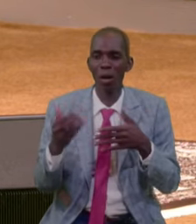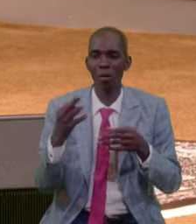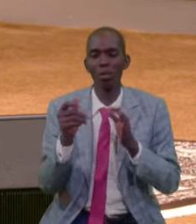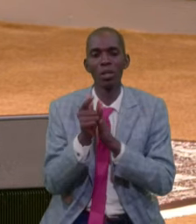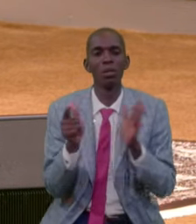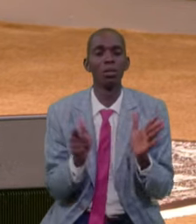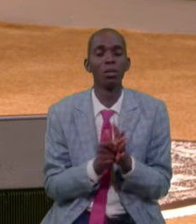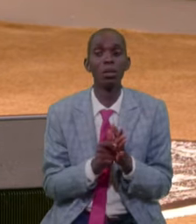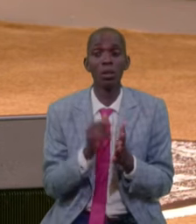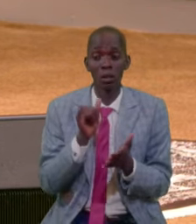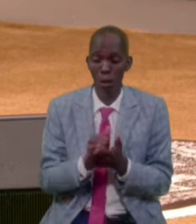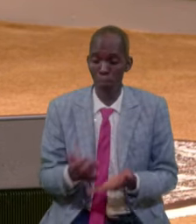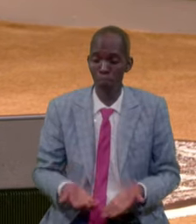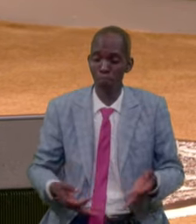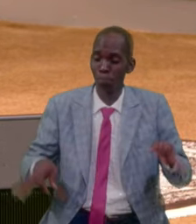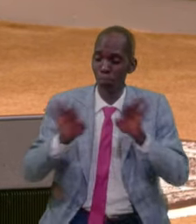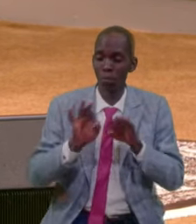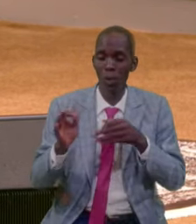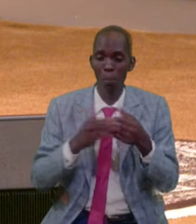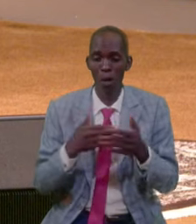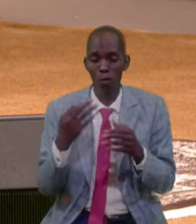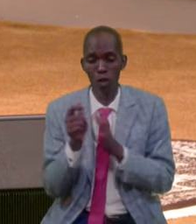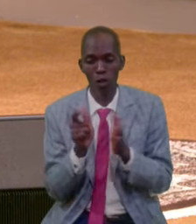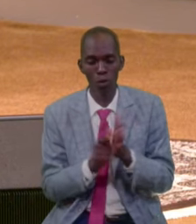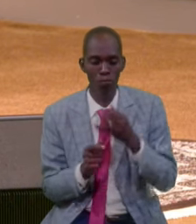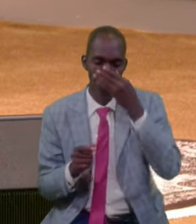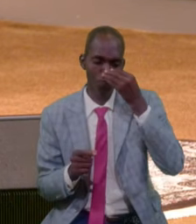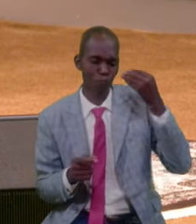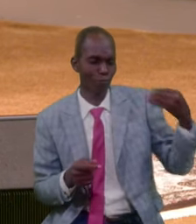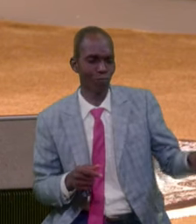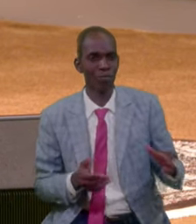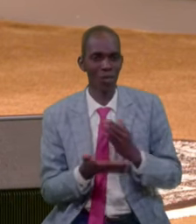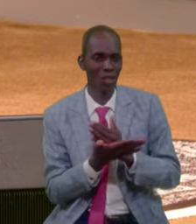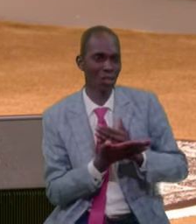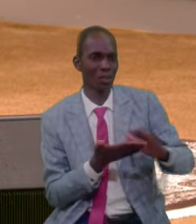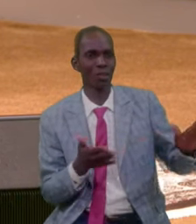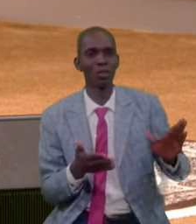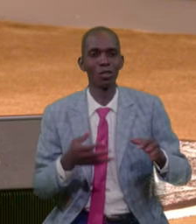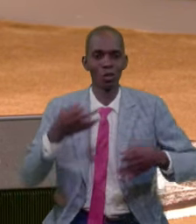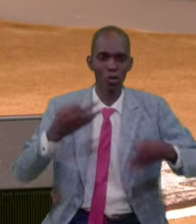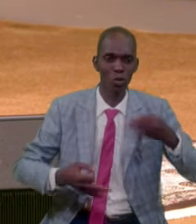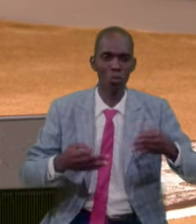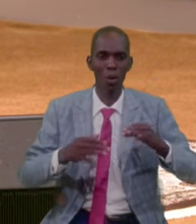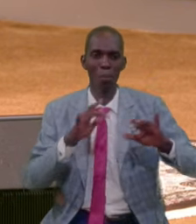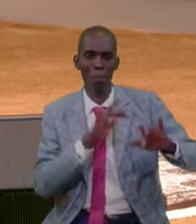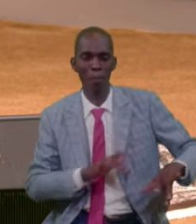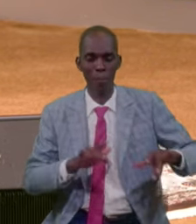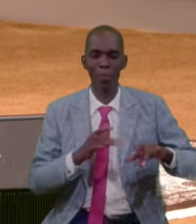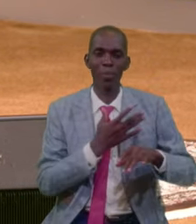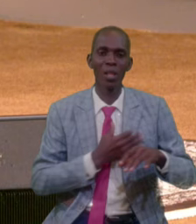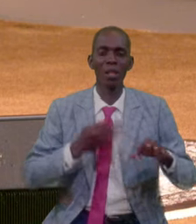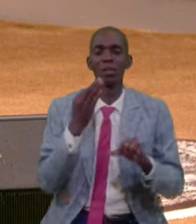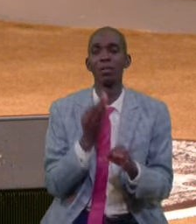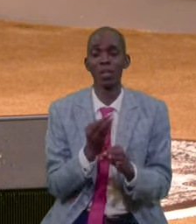that one they omitted: justice or judgment, mercy, faith. These